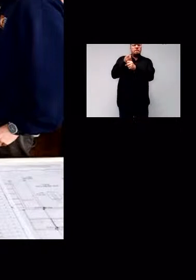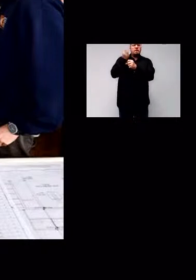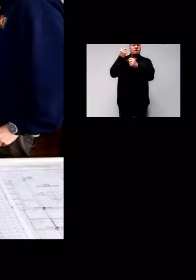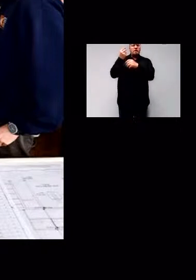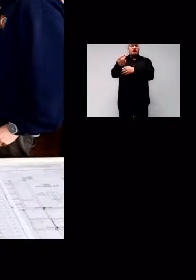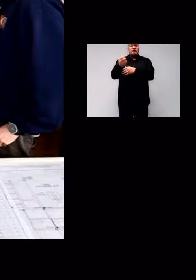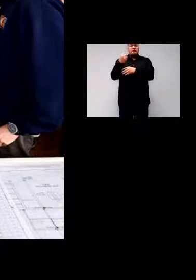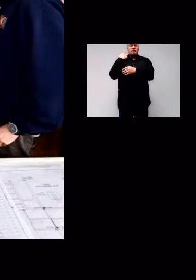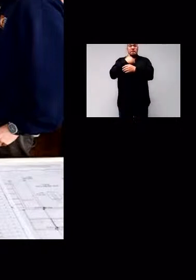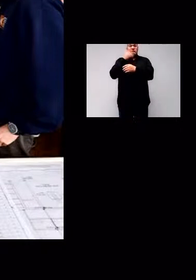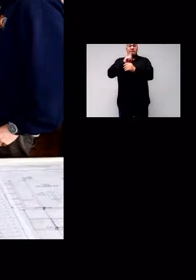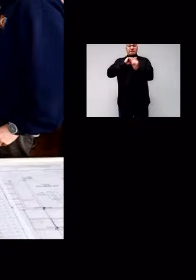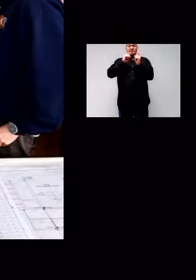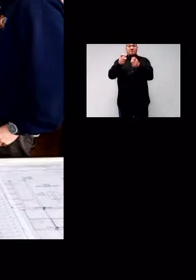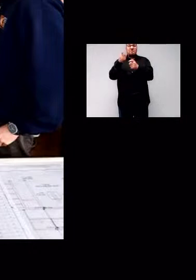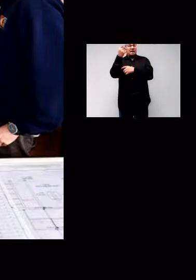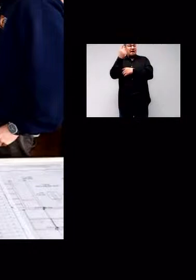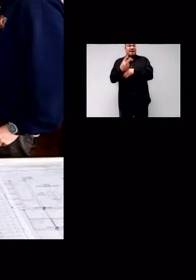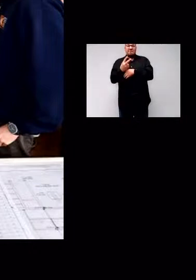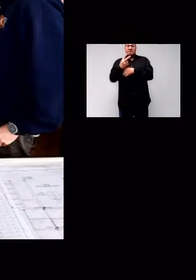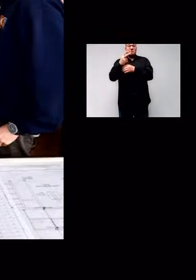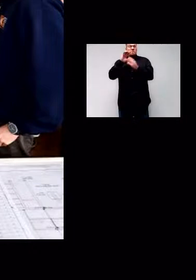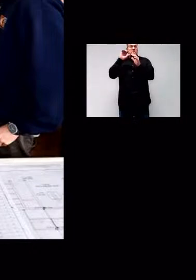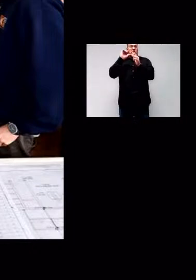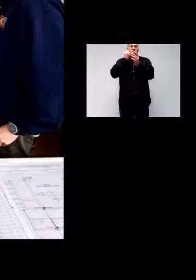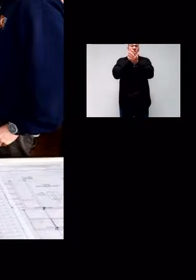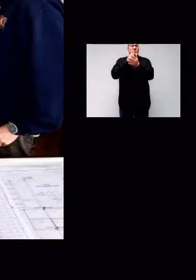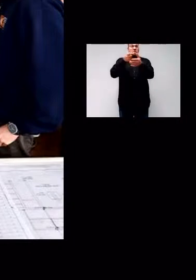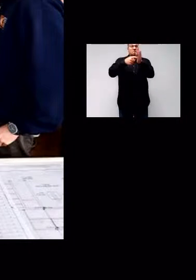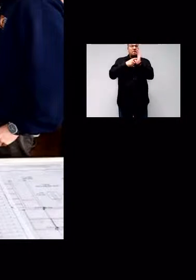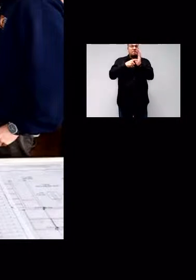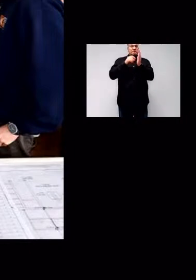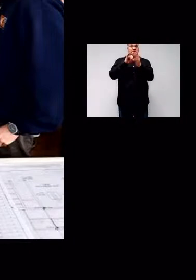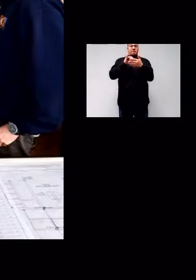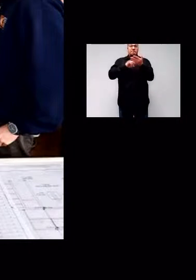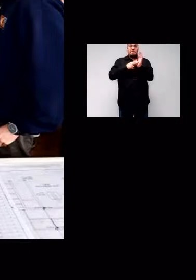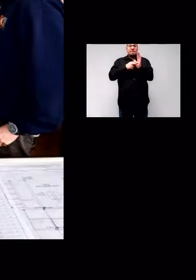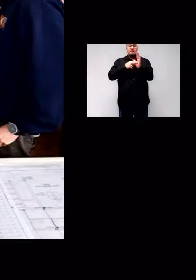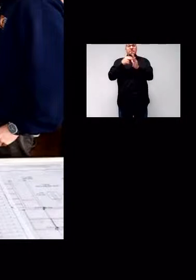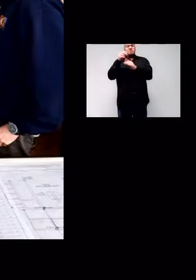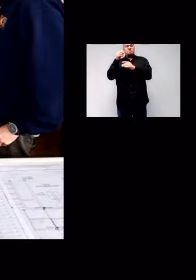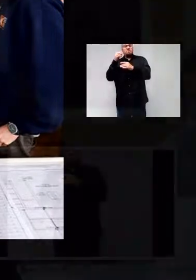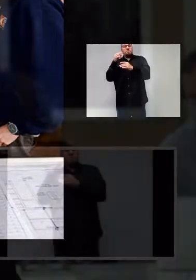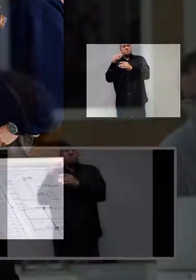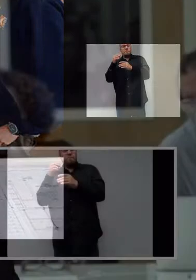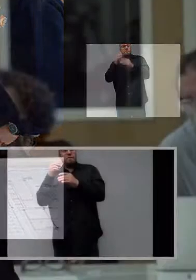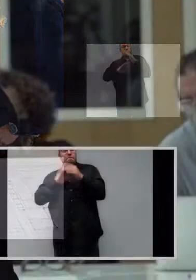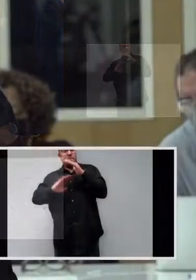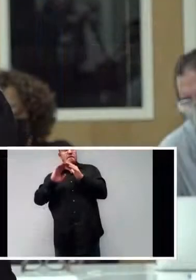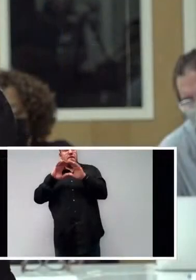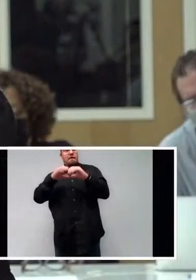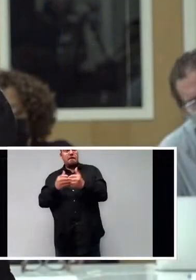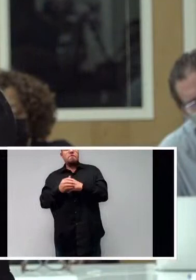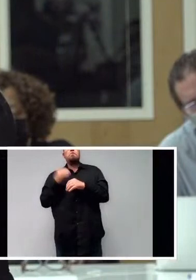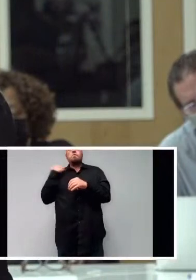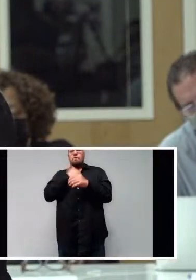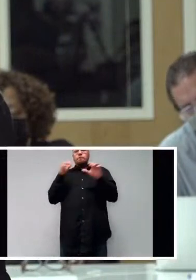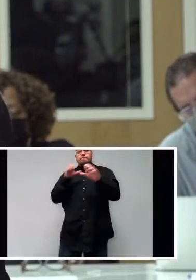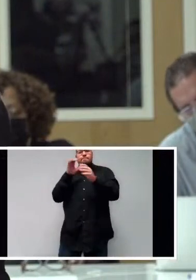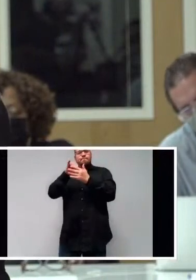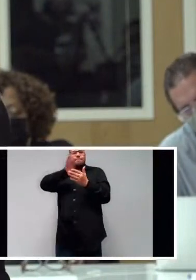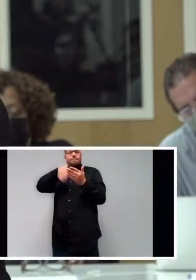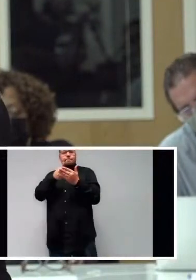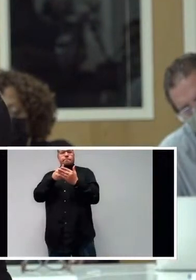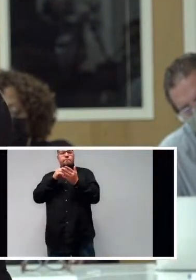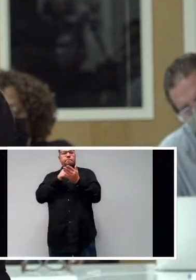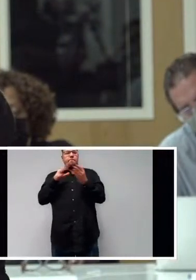of their graduation requirements, which means some of their core classes. So as we do that, all students here at CTEC, as part